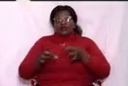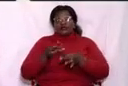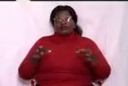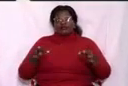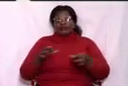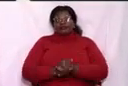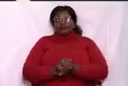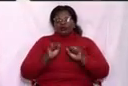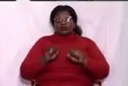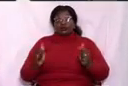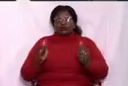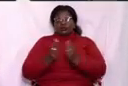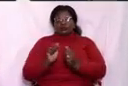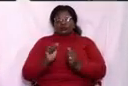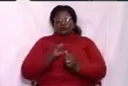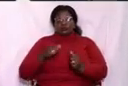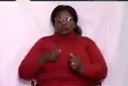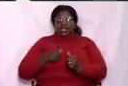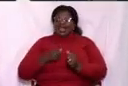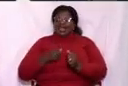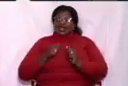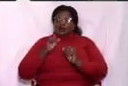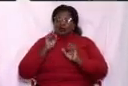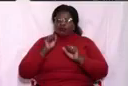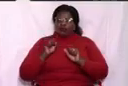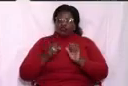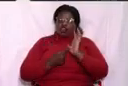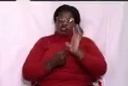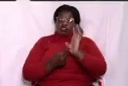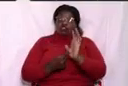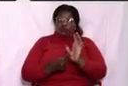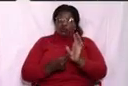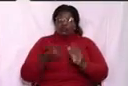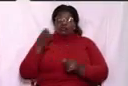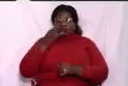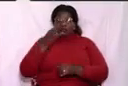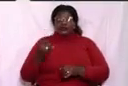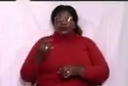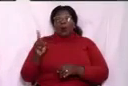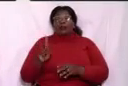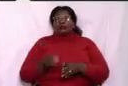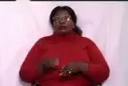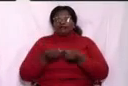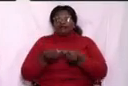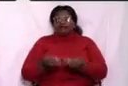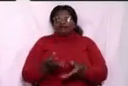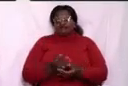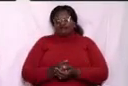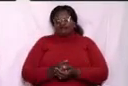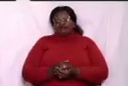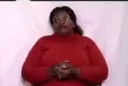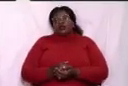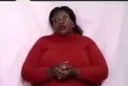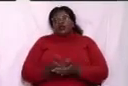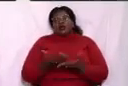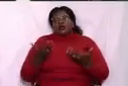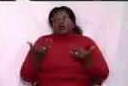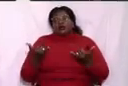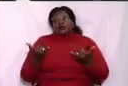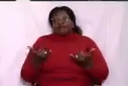will tell you in the show what we are going to give away. So Ndeshi, maybe you can just tell us